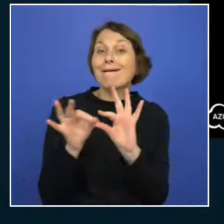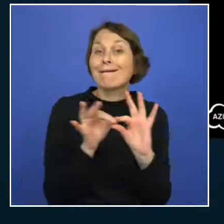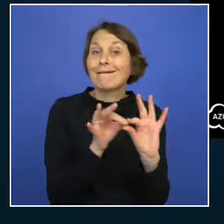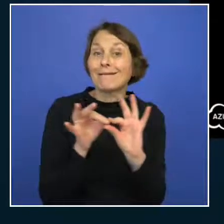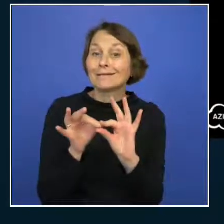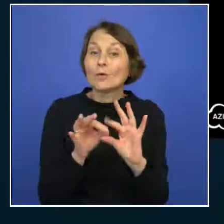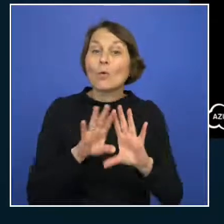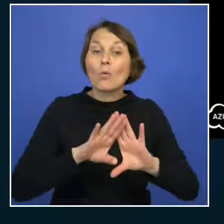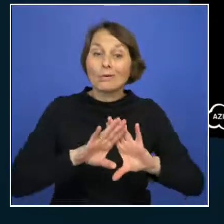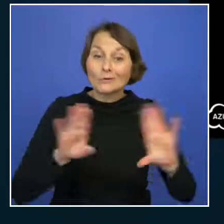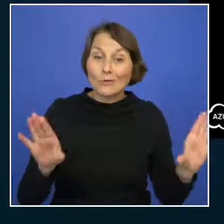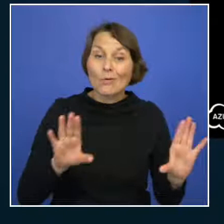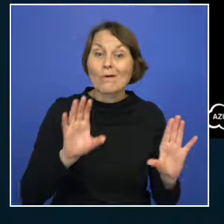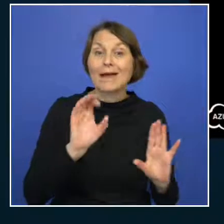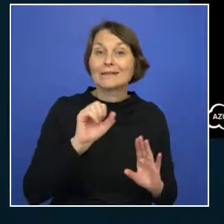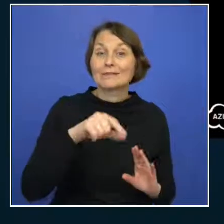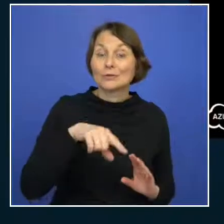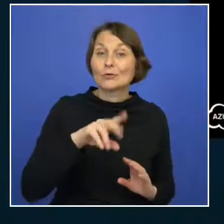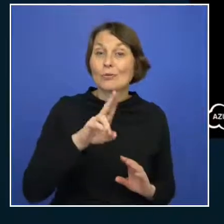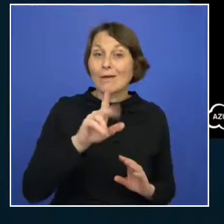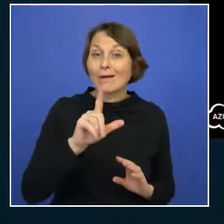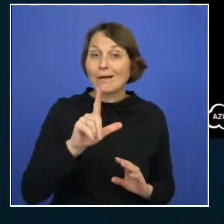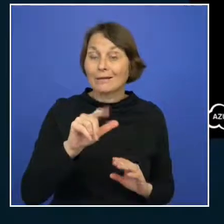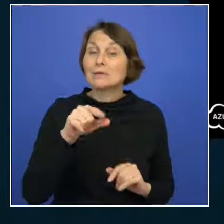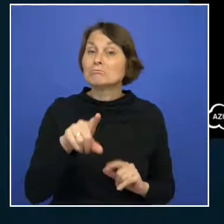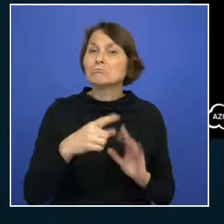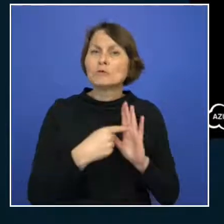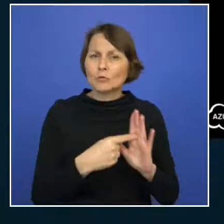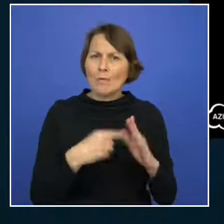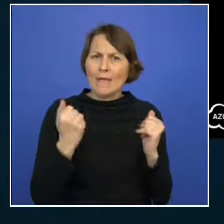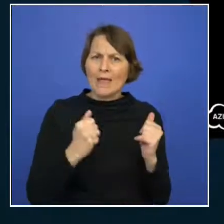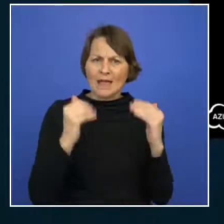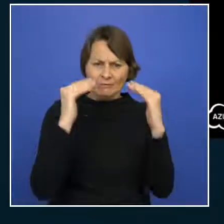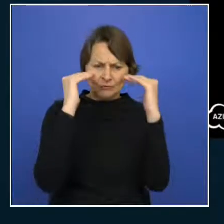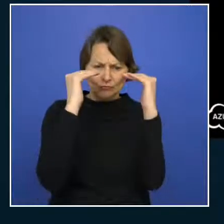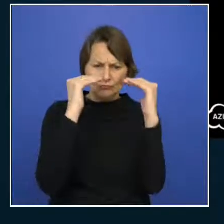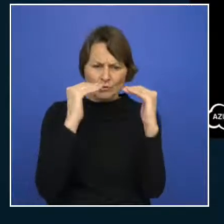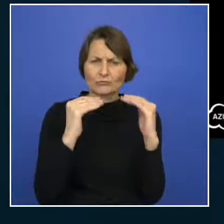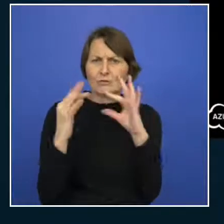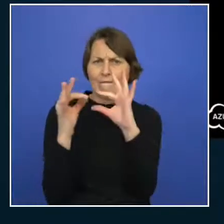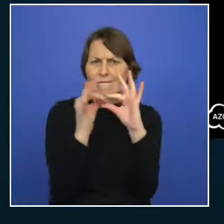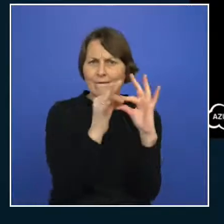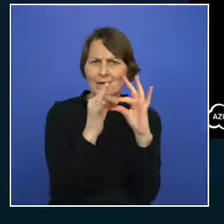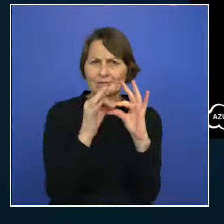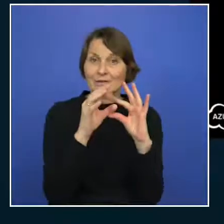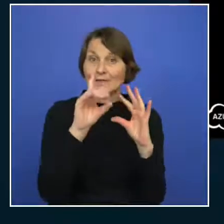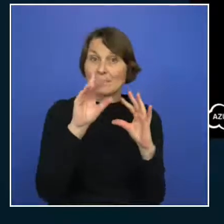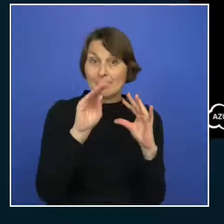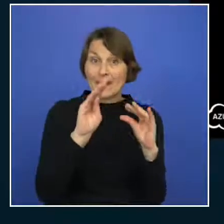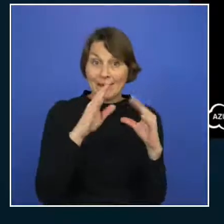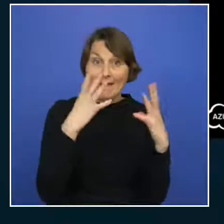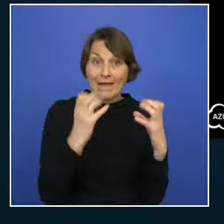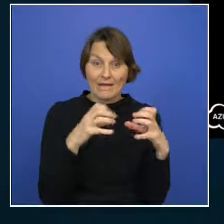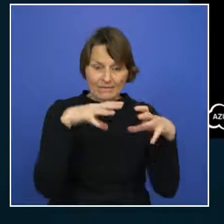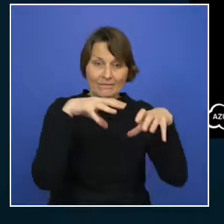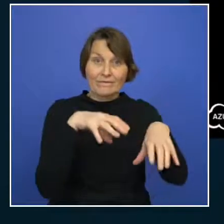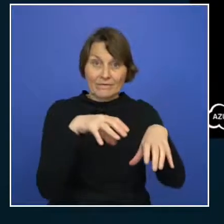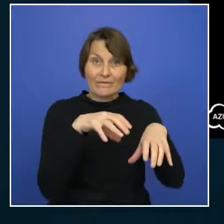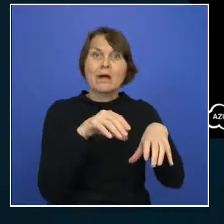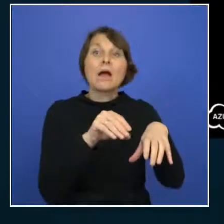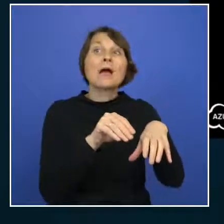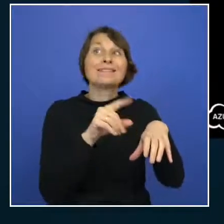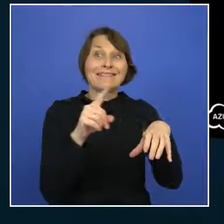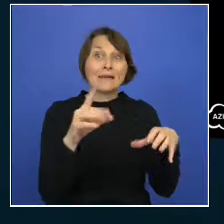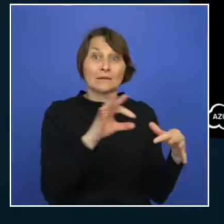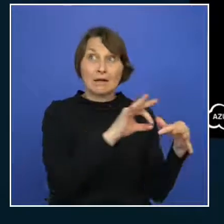you're moving a structured database, a relational database into the cloud, and you know that in a few years you might